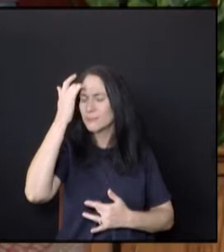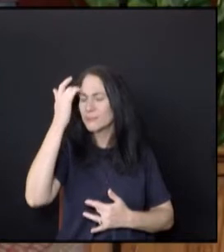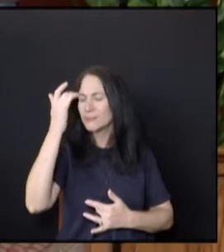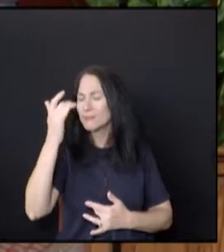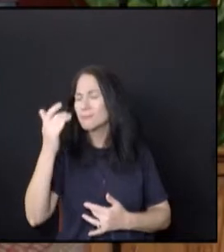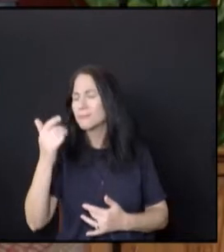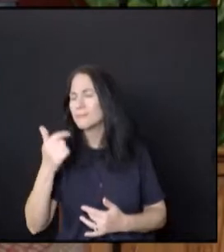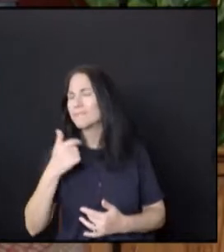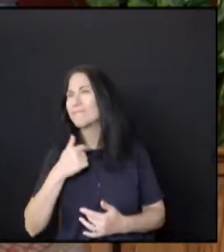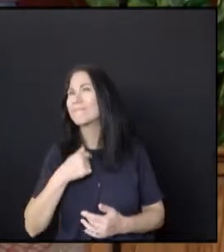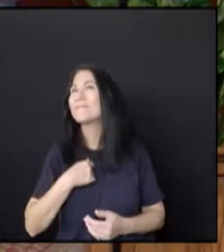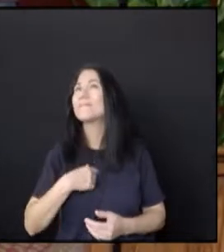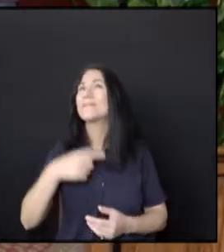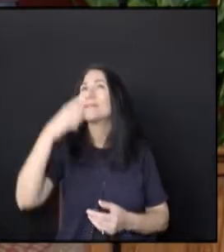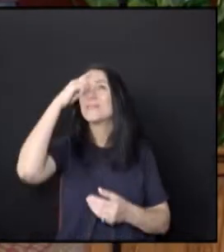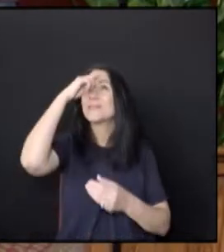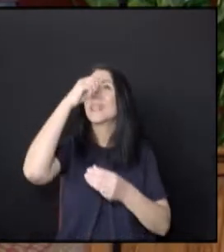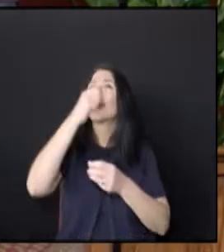disease. I trust